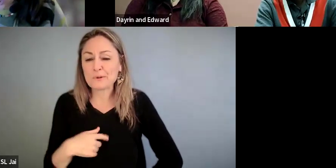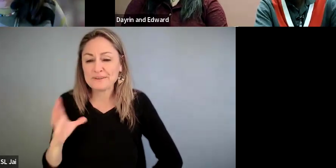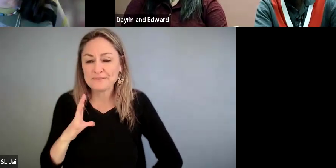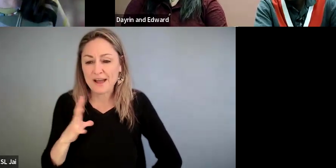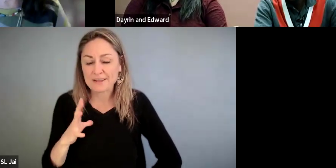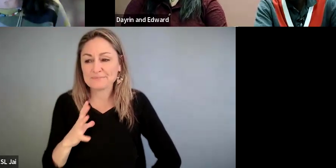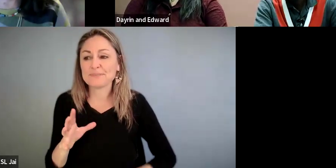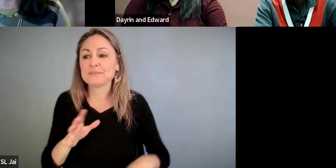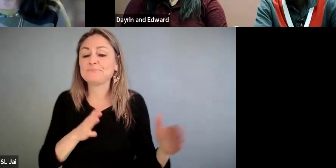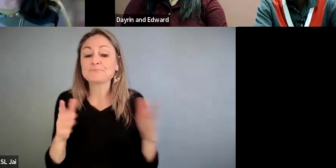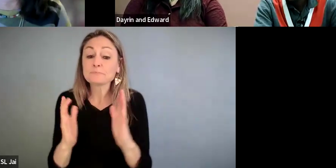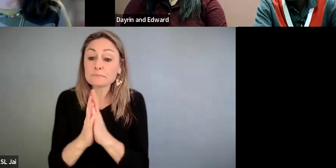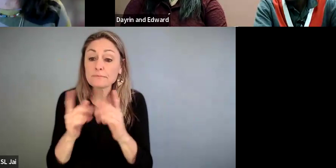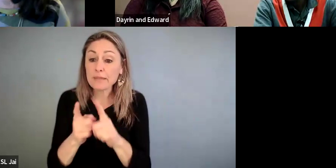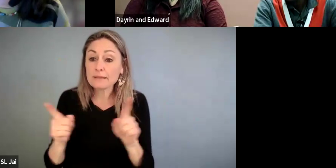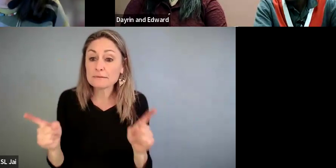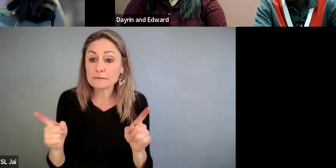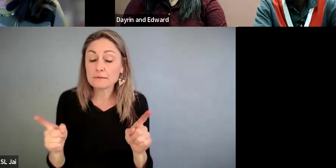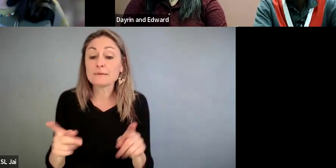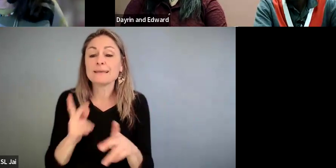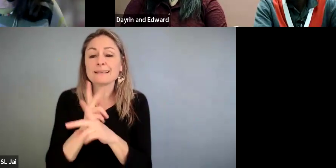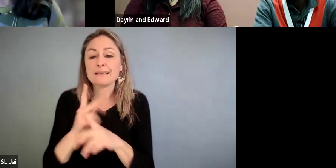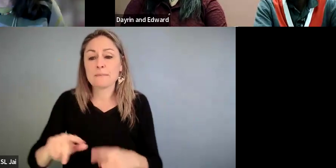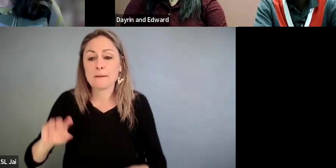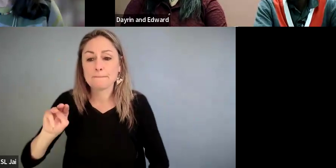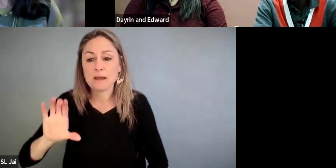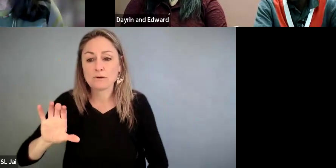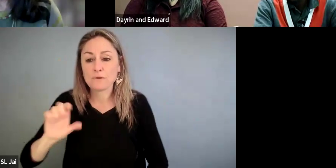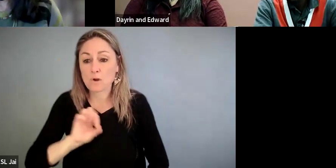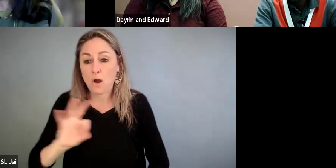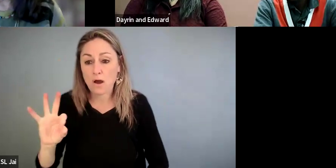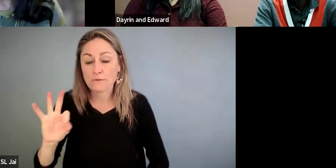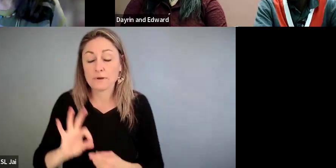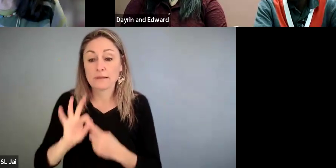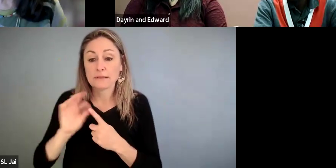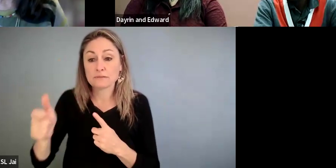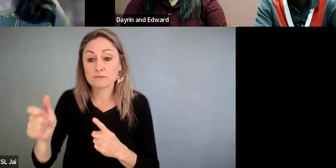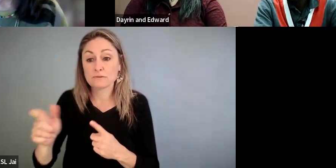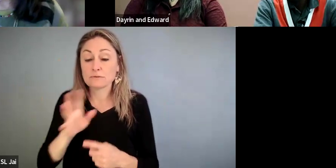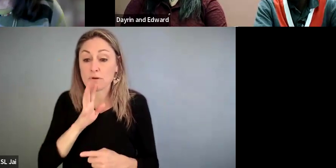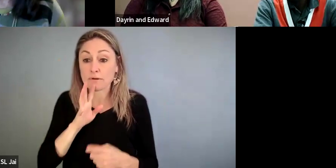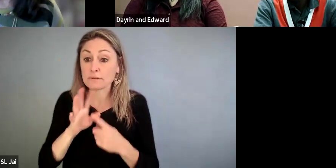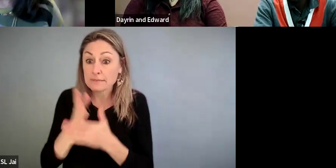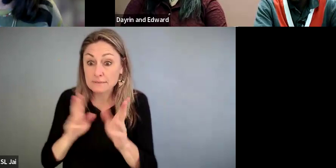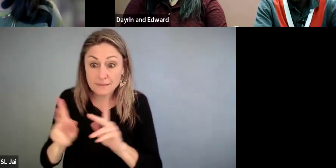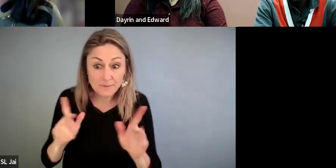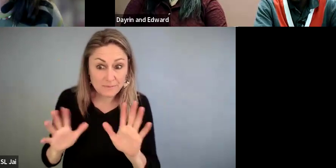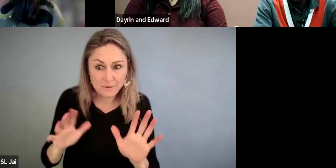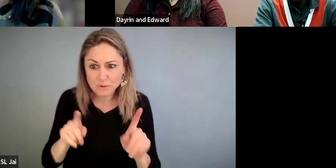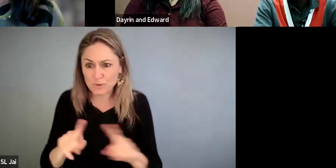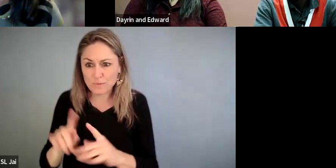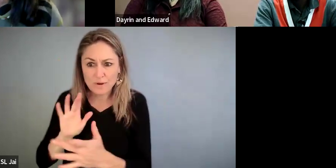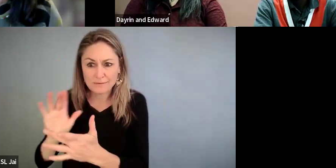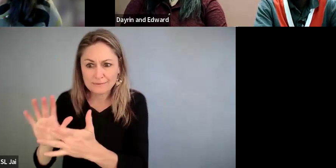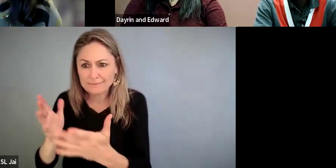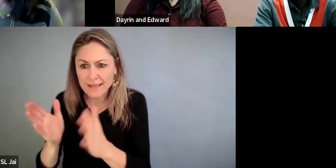We are asking you is keep your microphones off unless you're talking. We might be reaching out to some people to help us a little bit during this, and we'll ask you